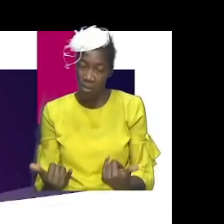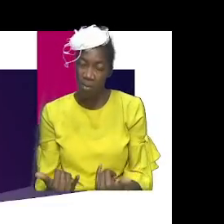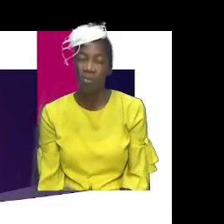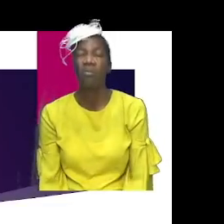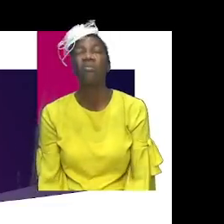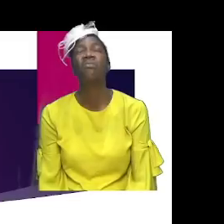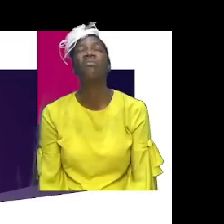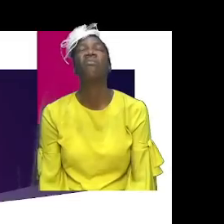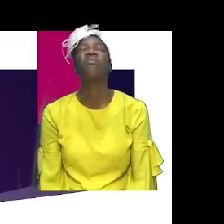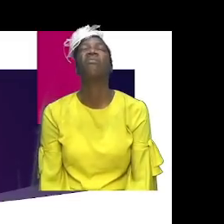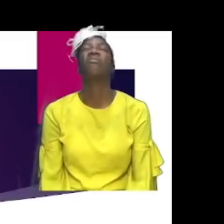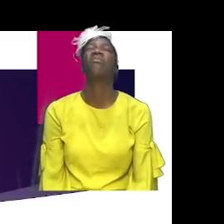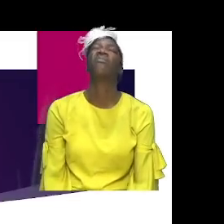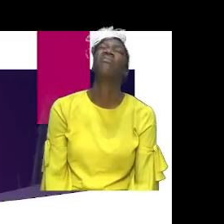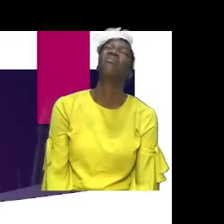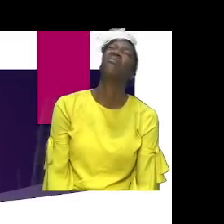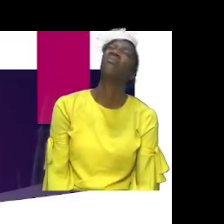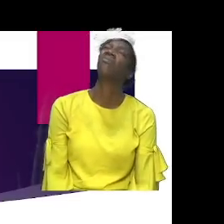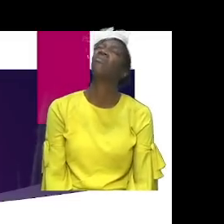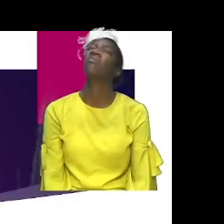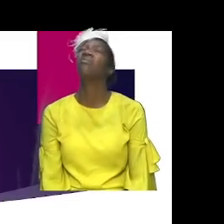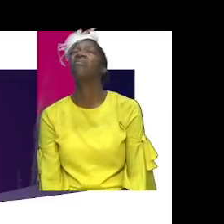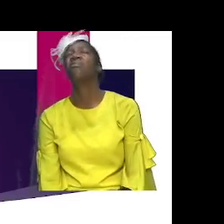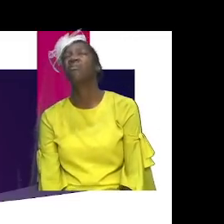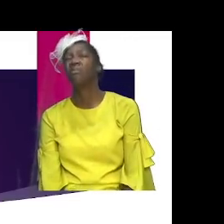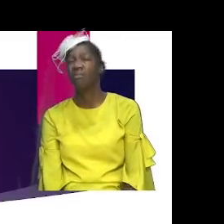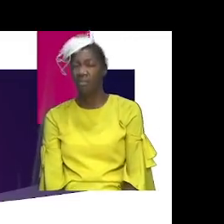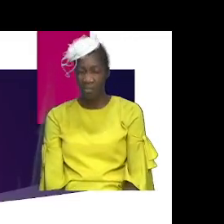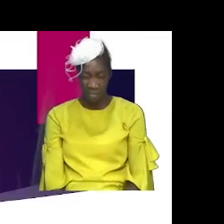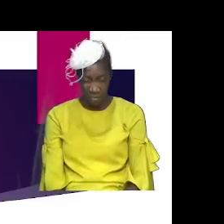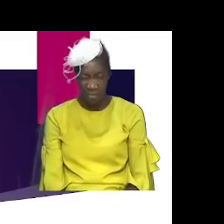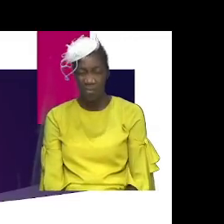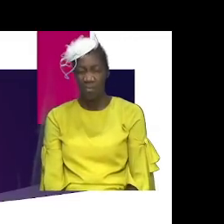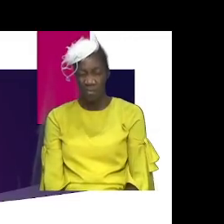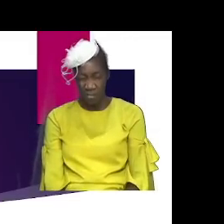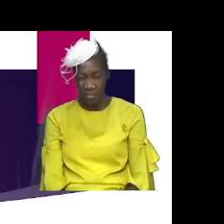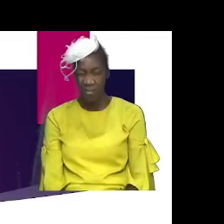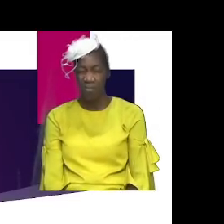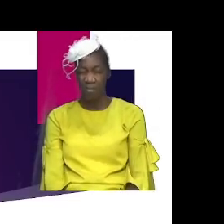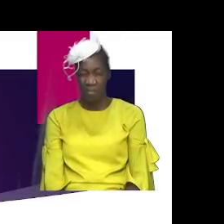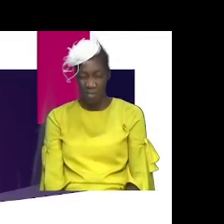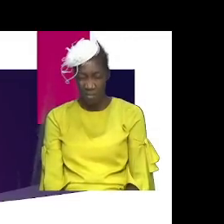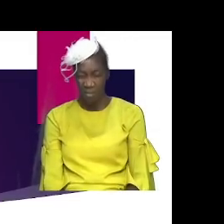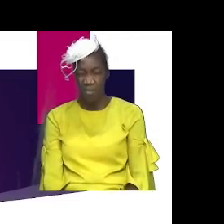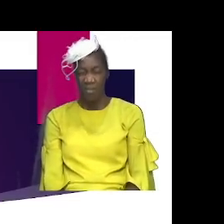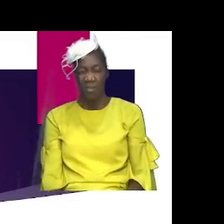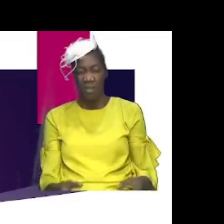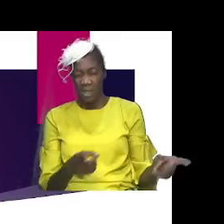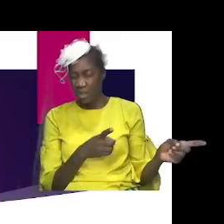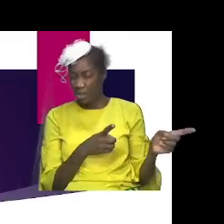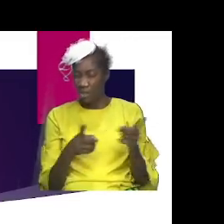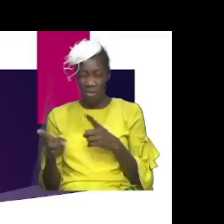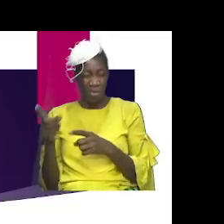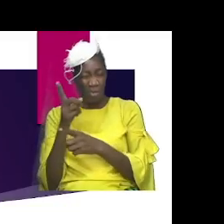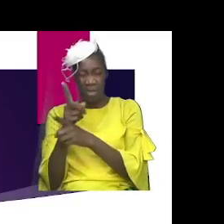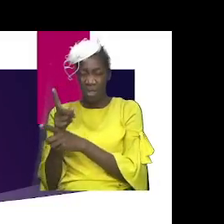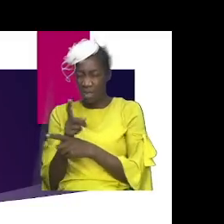so we need to be very careful, yes, that we treat with what we have